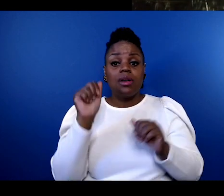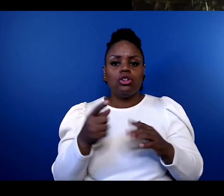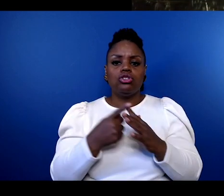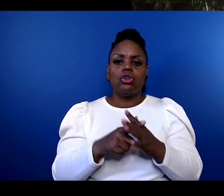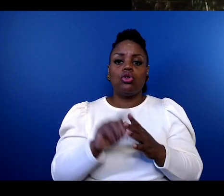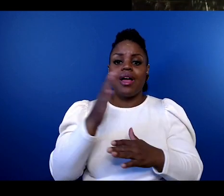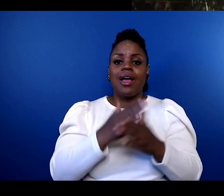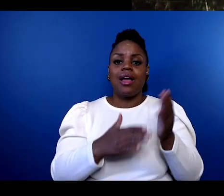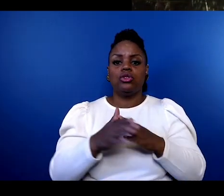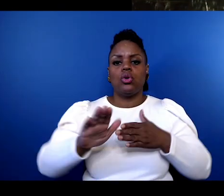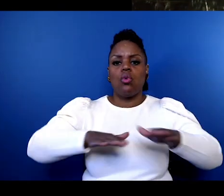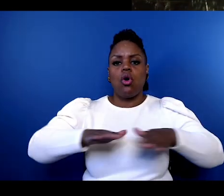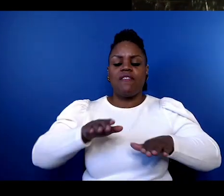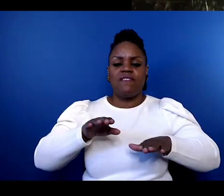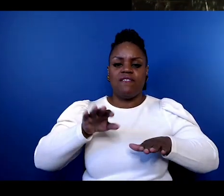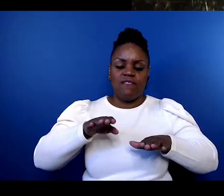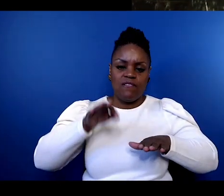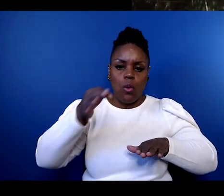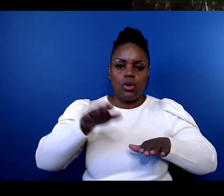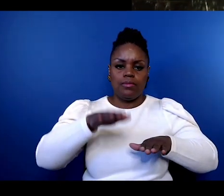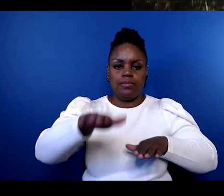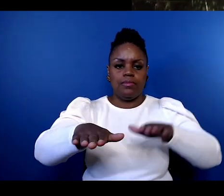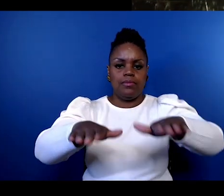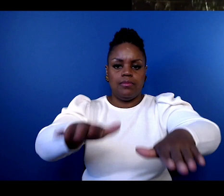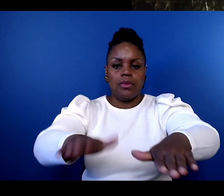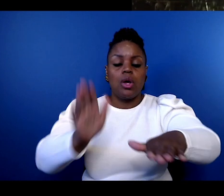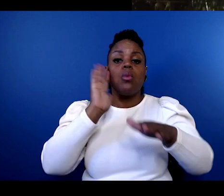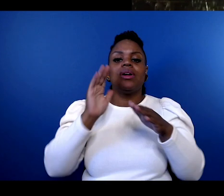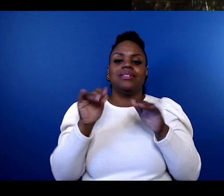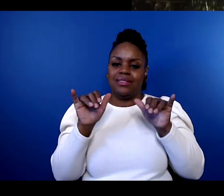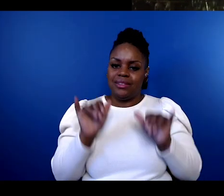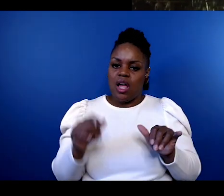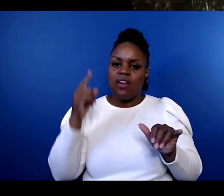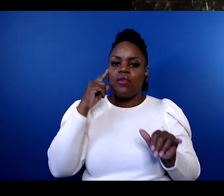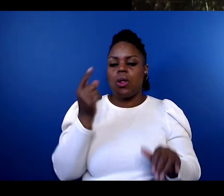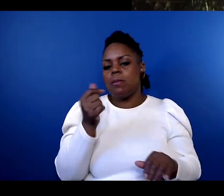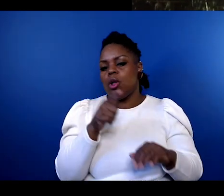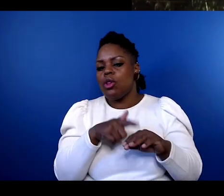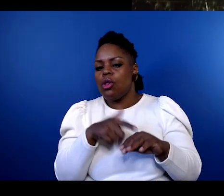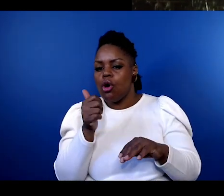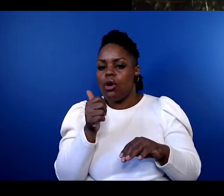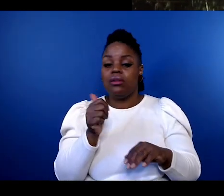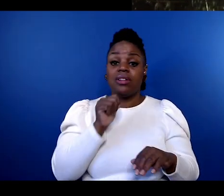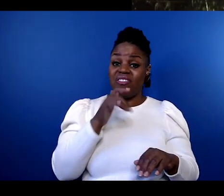starting to bring the elbows closer to your mat and the face closer to your feet.